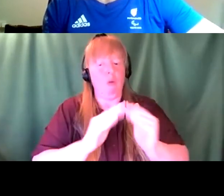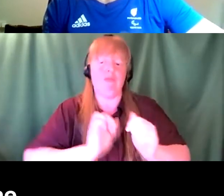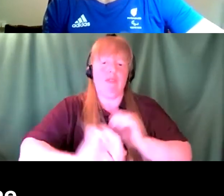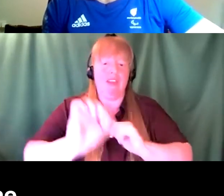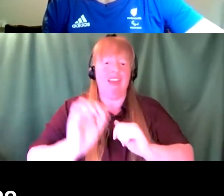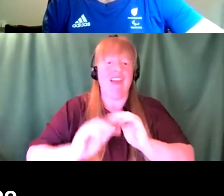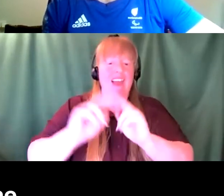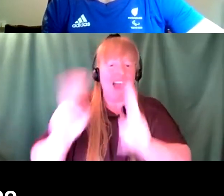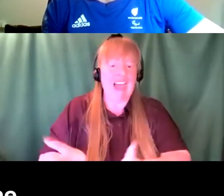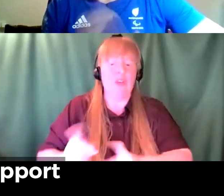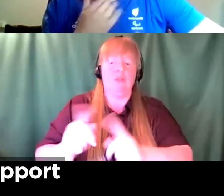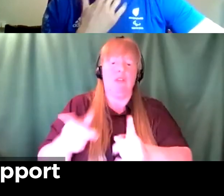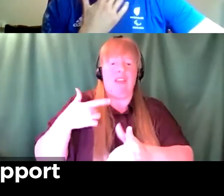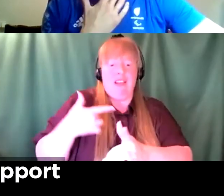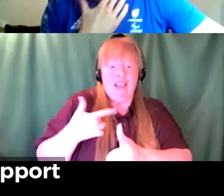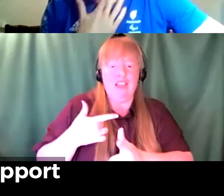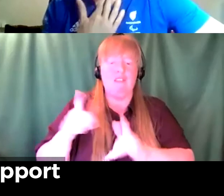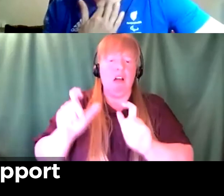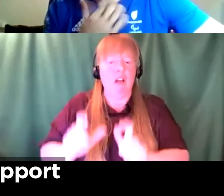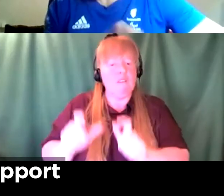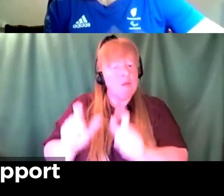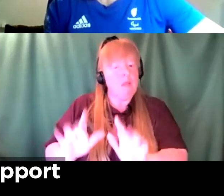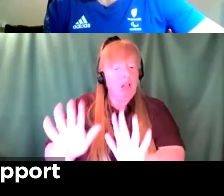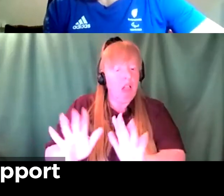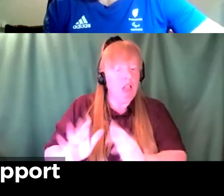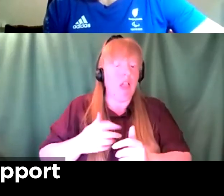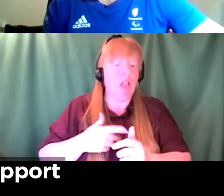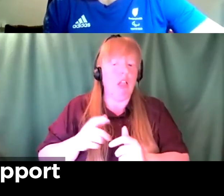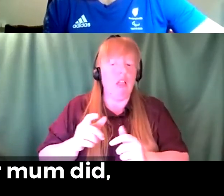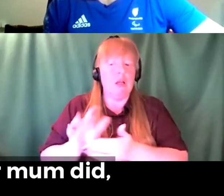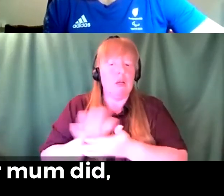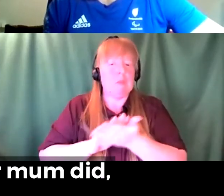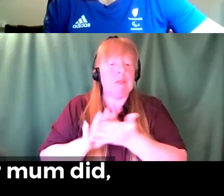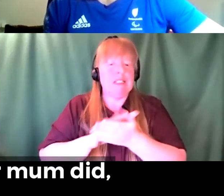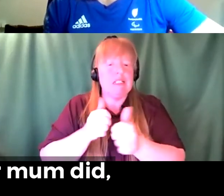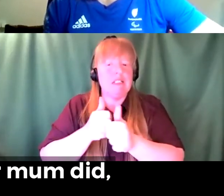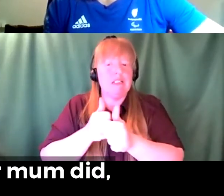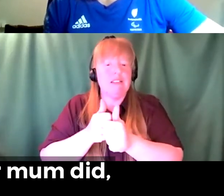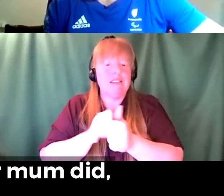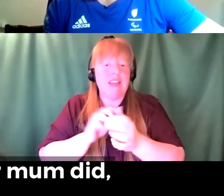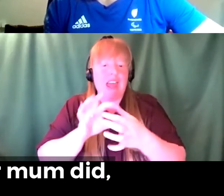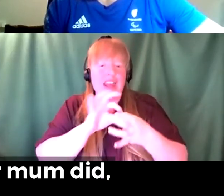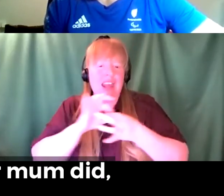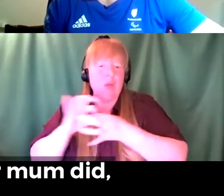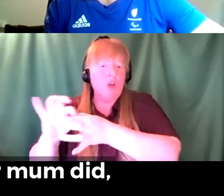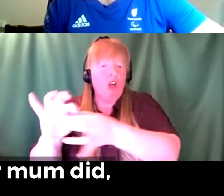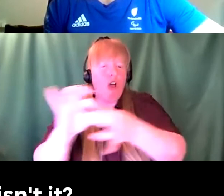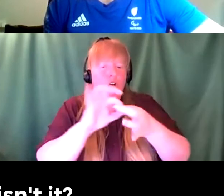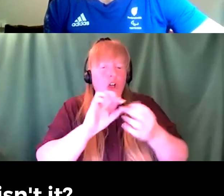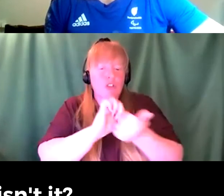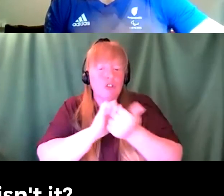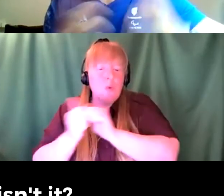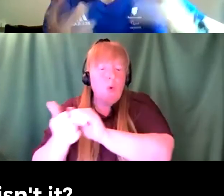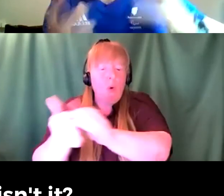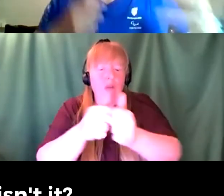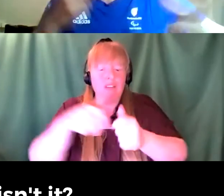home, within their comfort zone, they feel like they've got that support network around them. It's a great opportunity, like your mum did, to try something new. Get